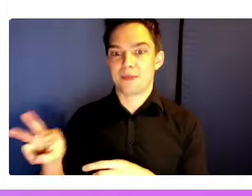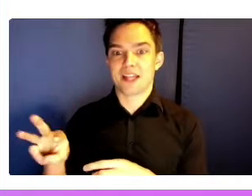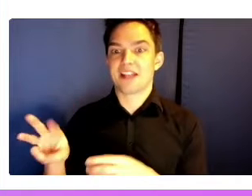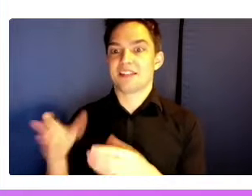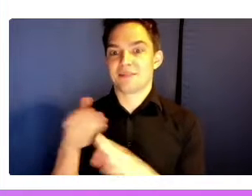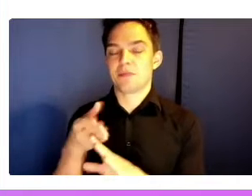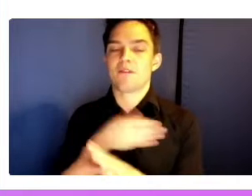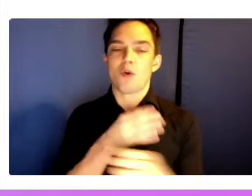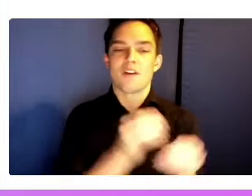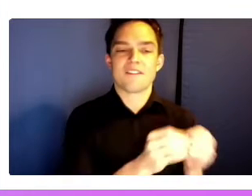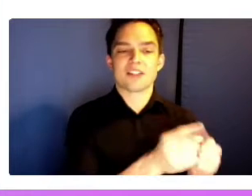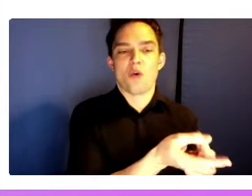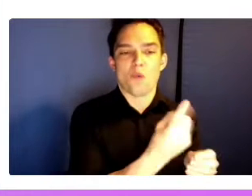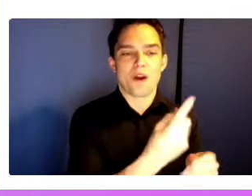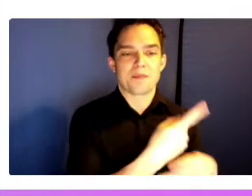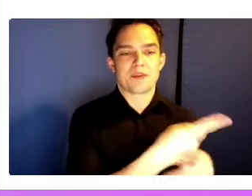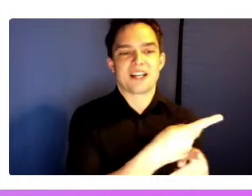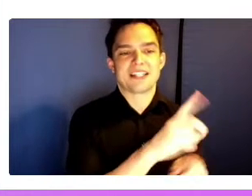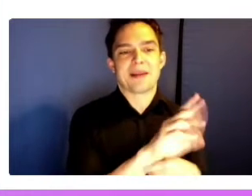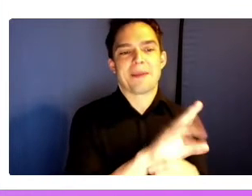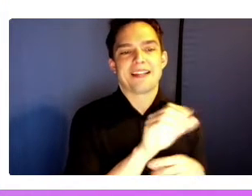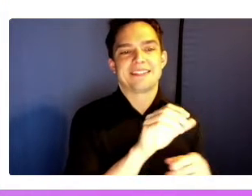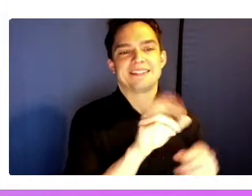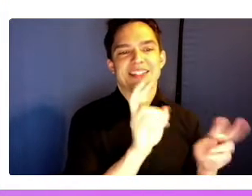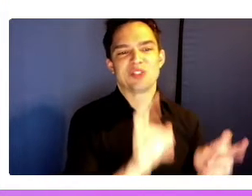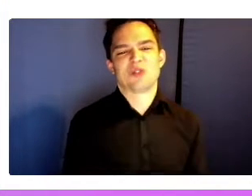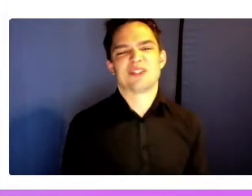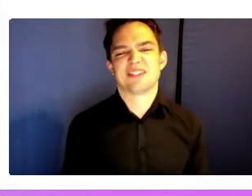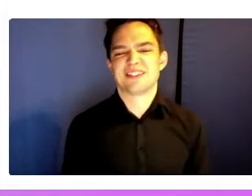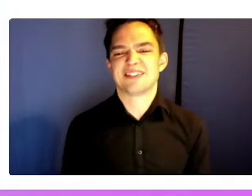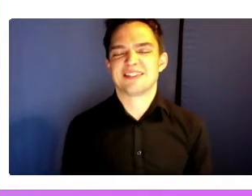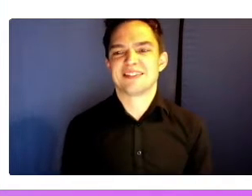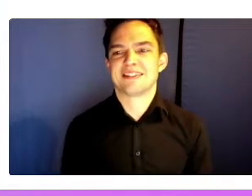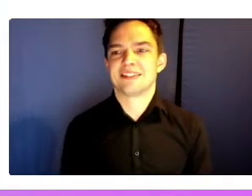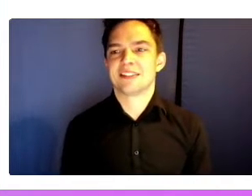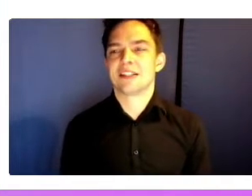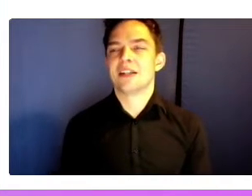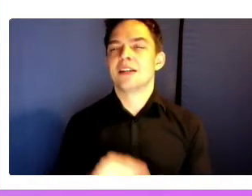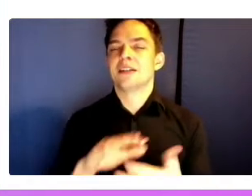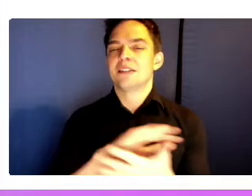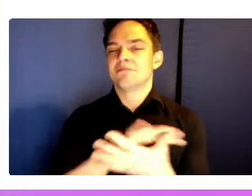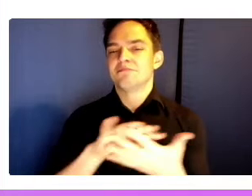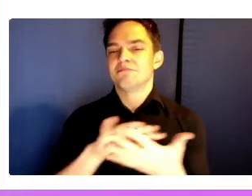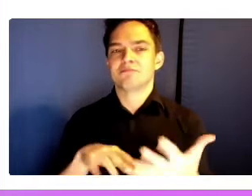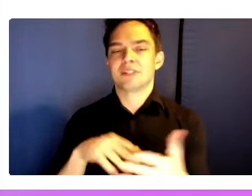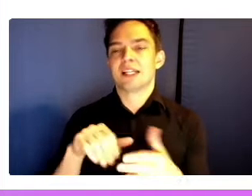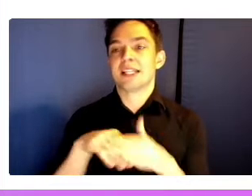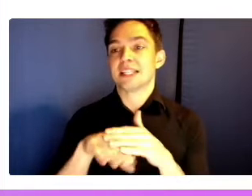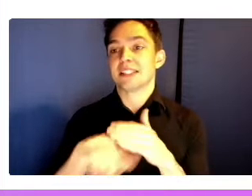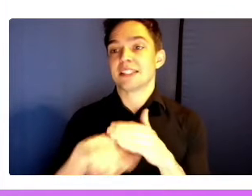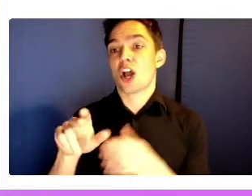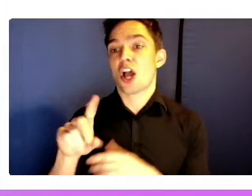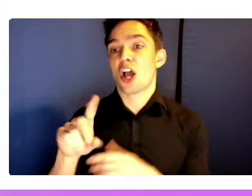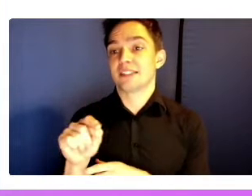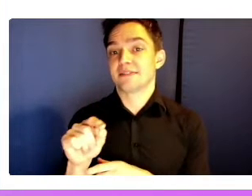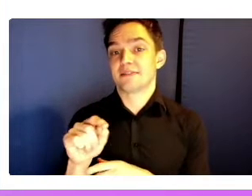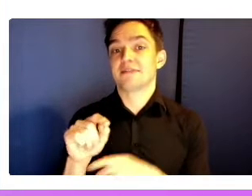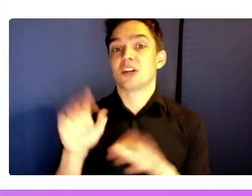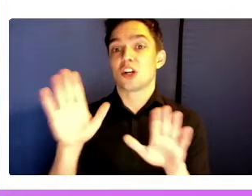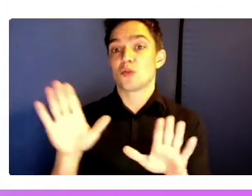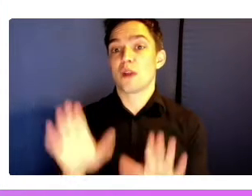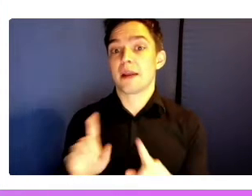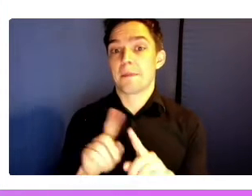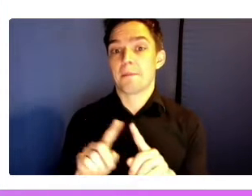like one production database issue. So all that to say, like accessibility audits are great. I don't want to change them, but there